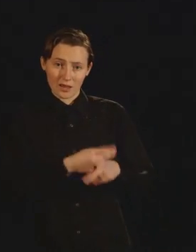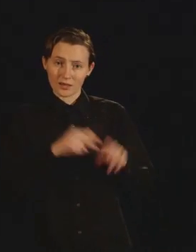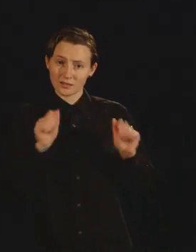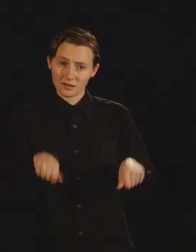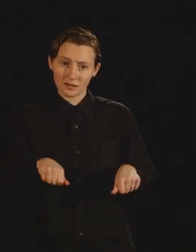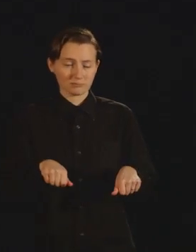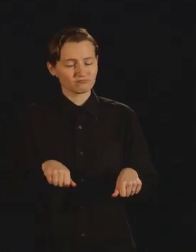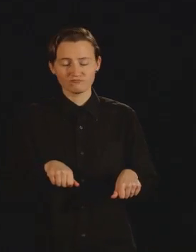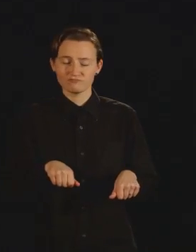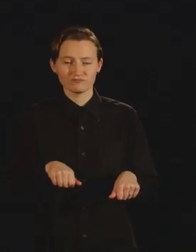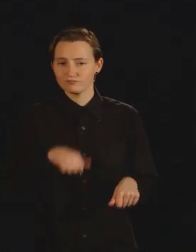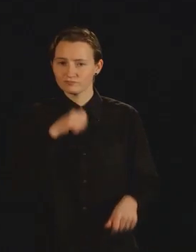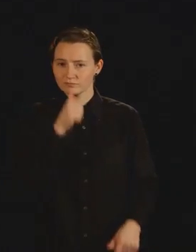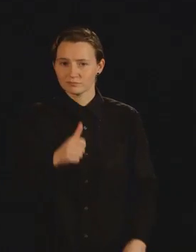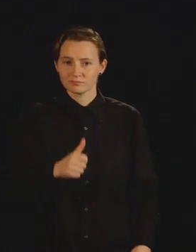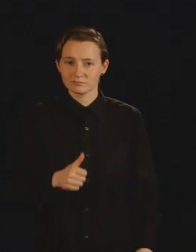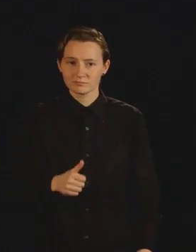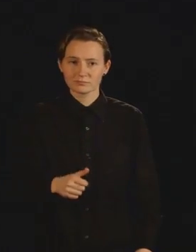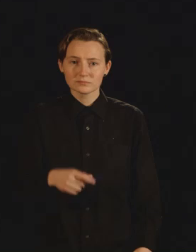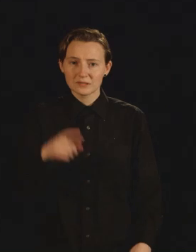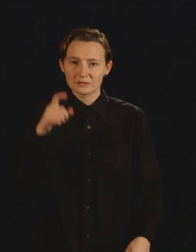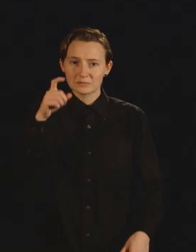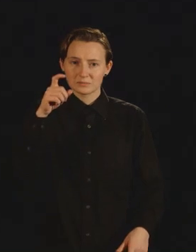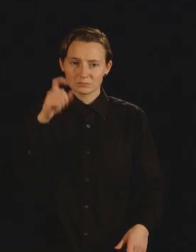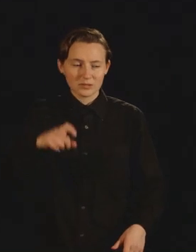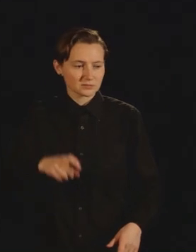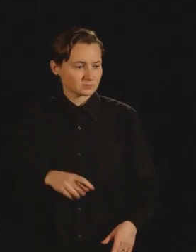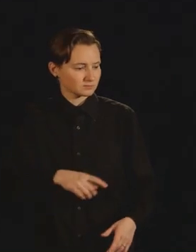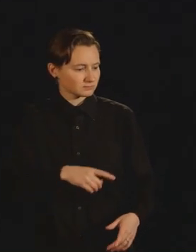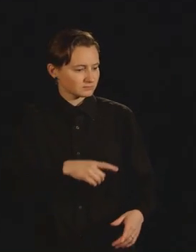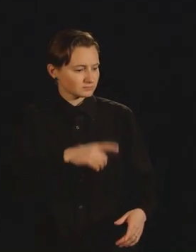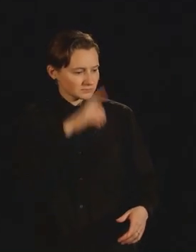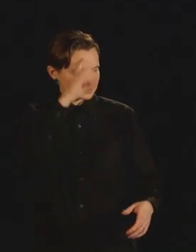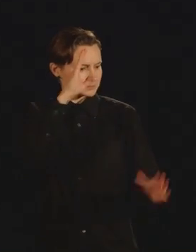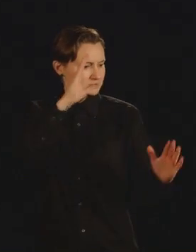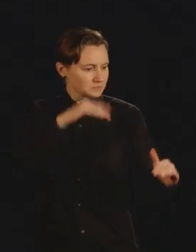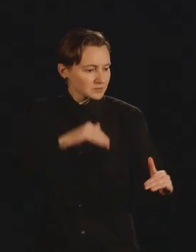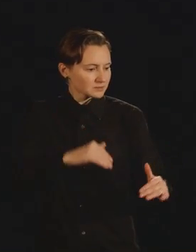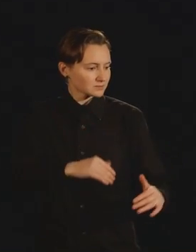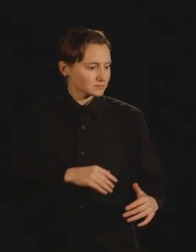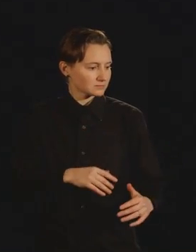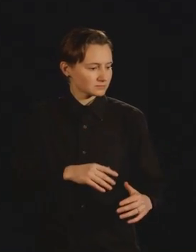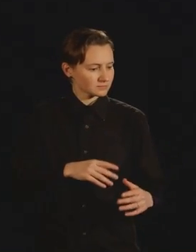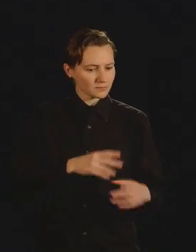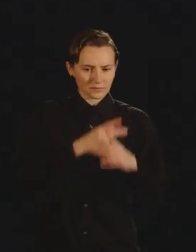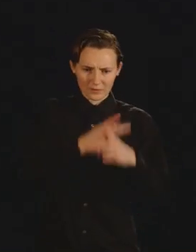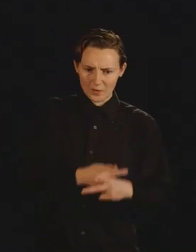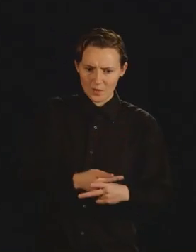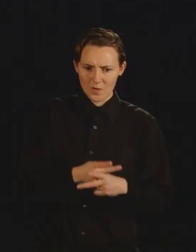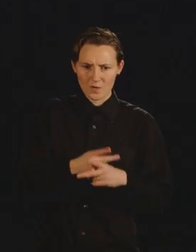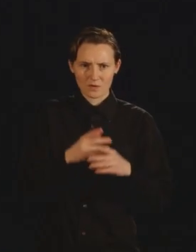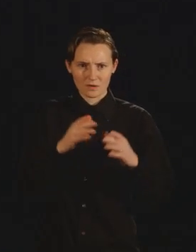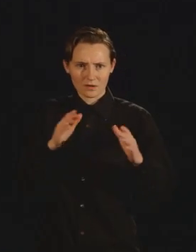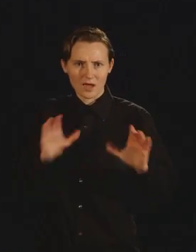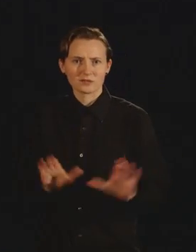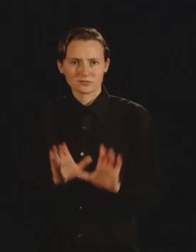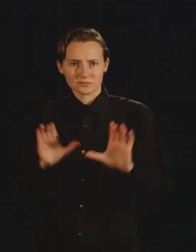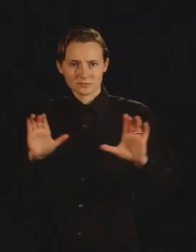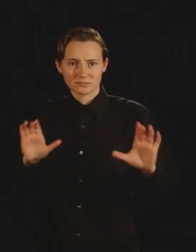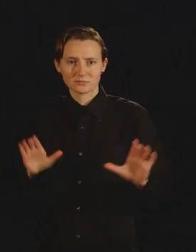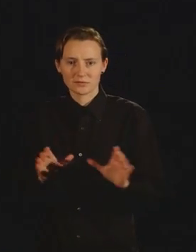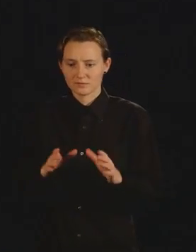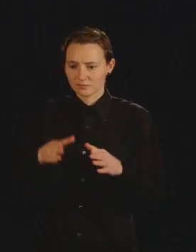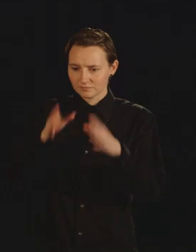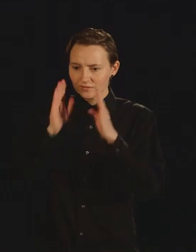Until we as a society support and expect men to be active, attentive,